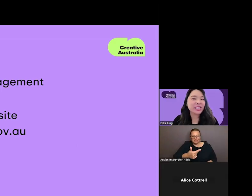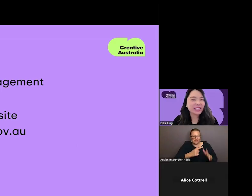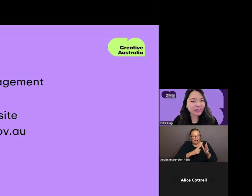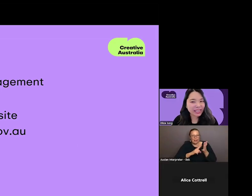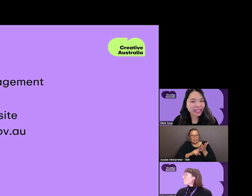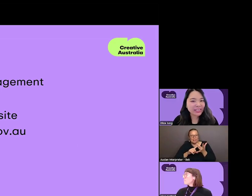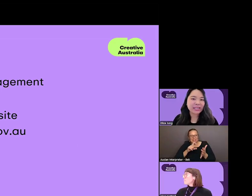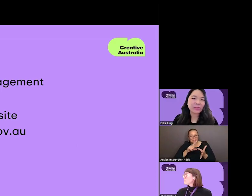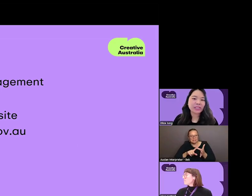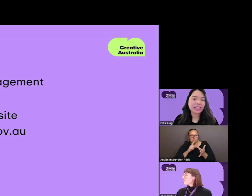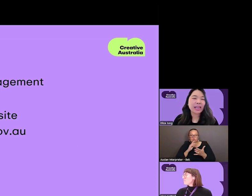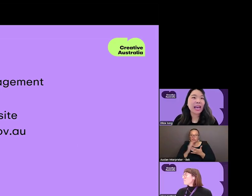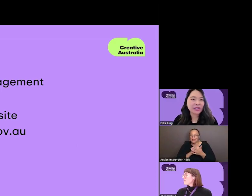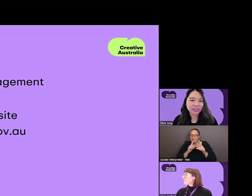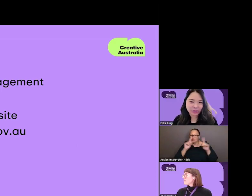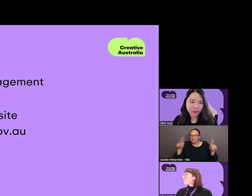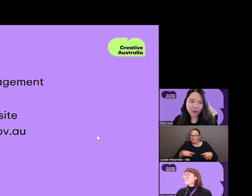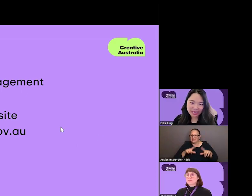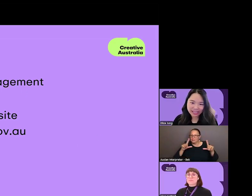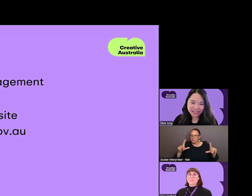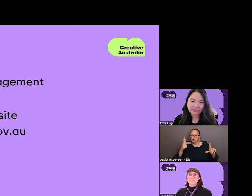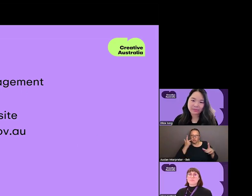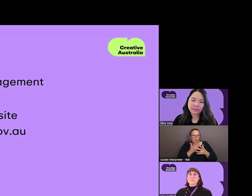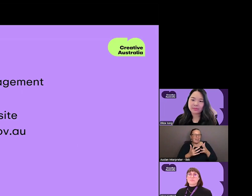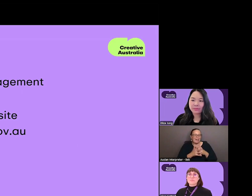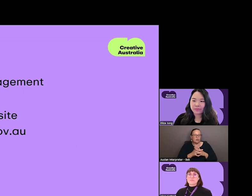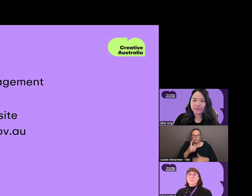now share screen to demonstrate how to nominate.